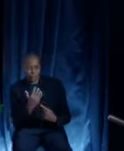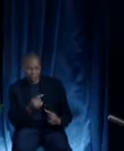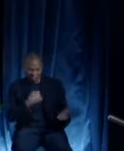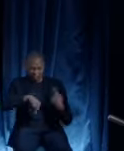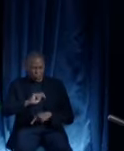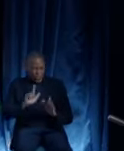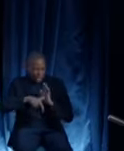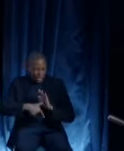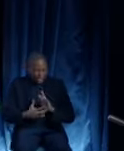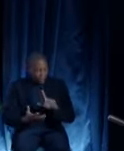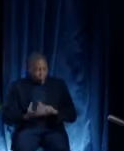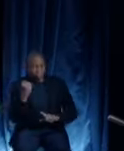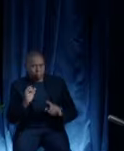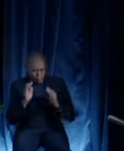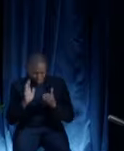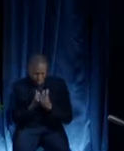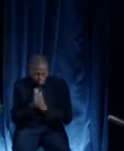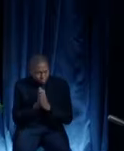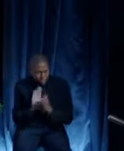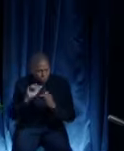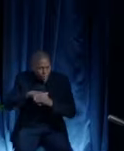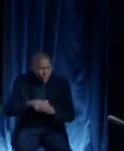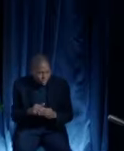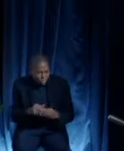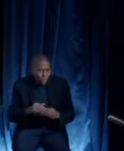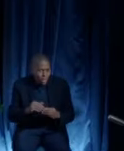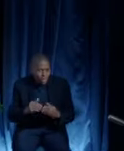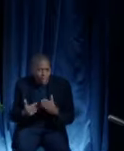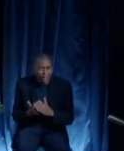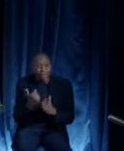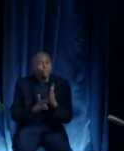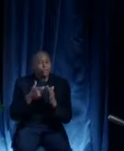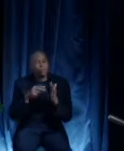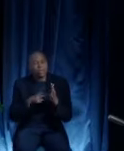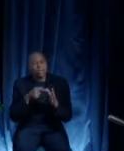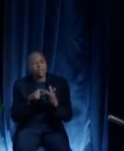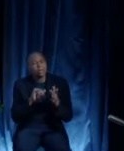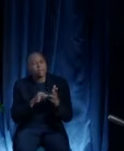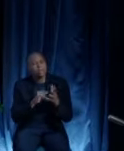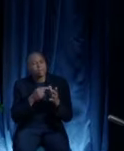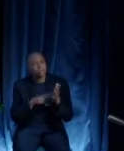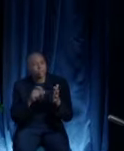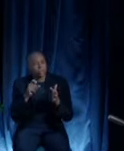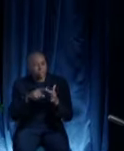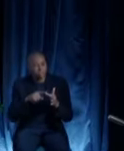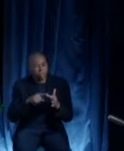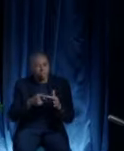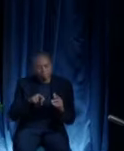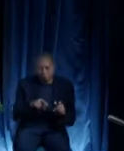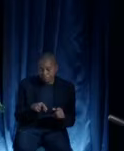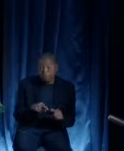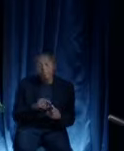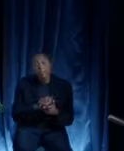in the 15th century we were having a big civil war, you know, we didn't have time. So in the Tudor period, Henry VIII wants